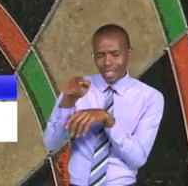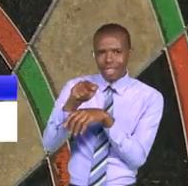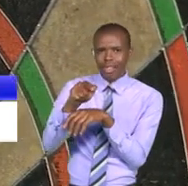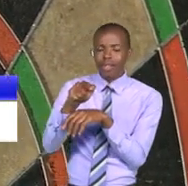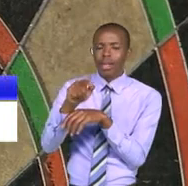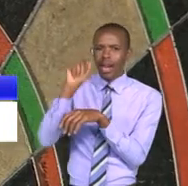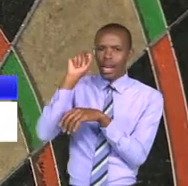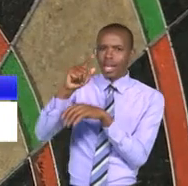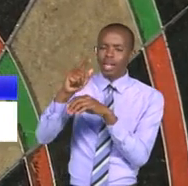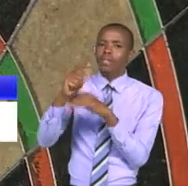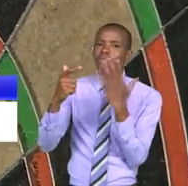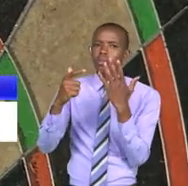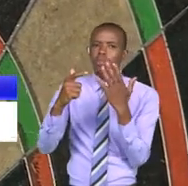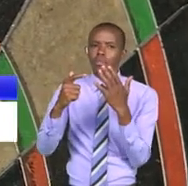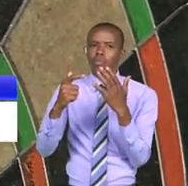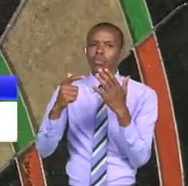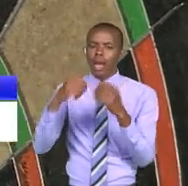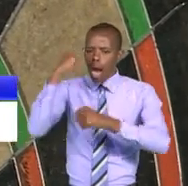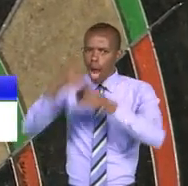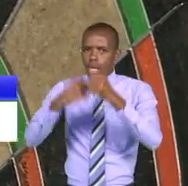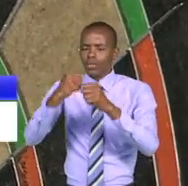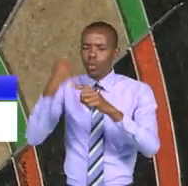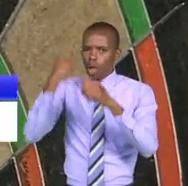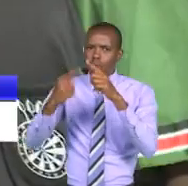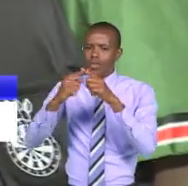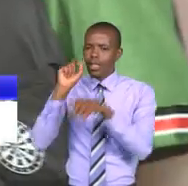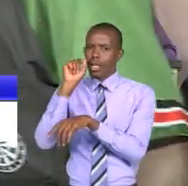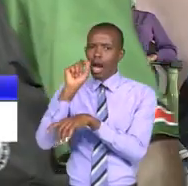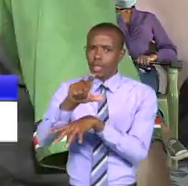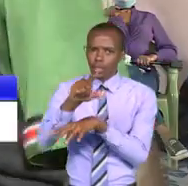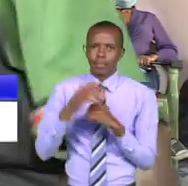was, hosting events such as the annual Festival of Darts.